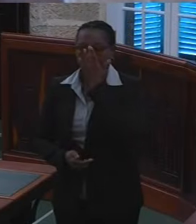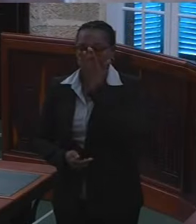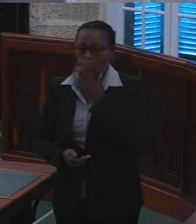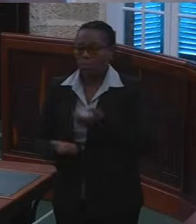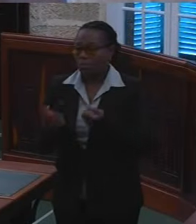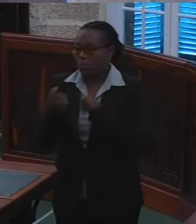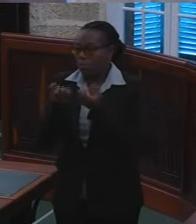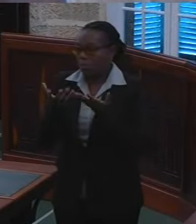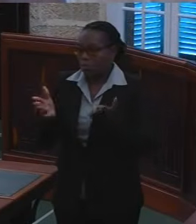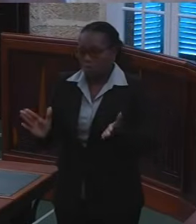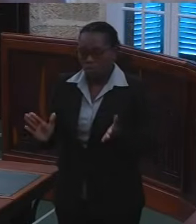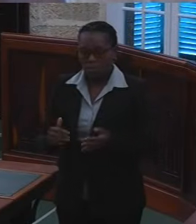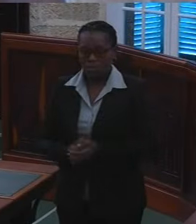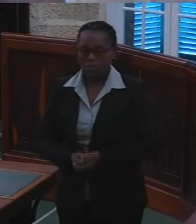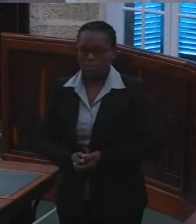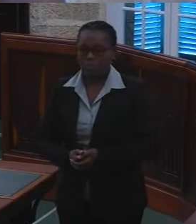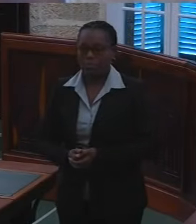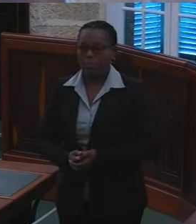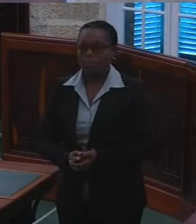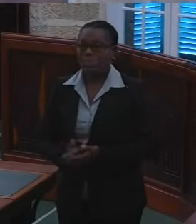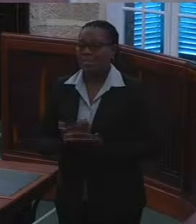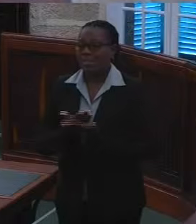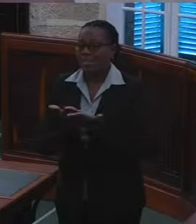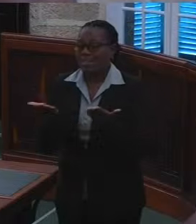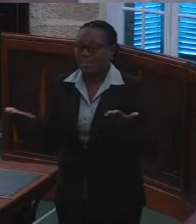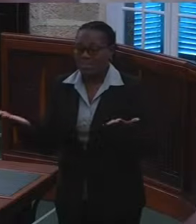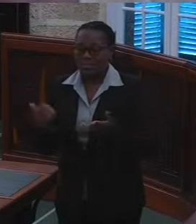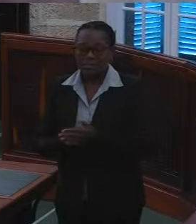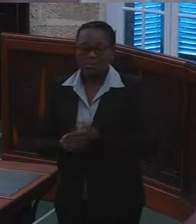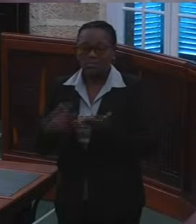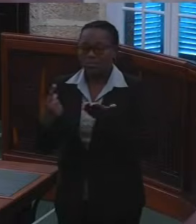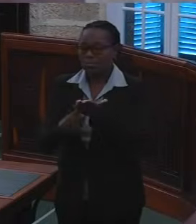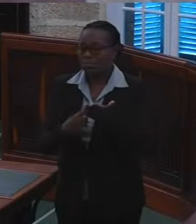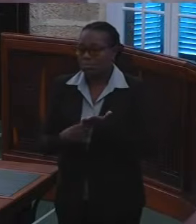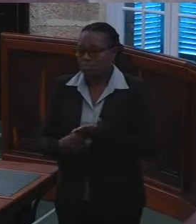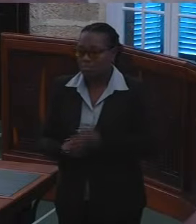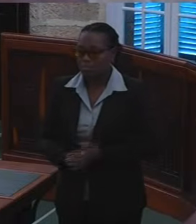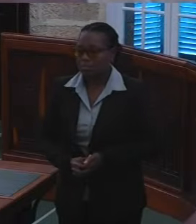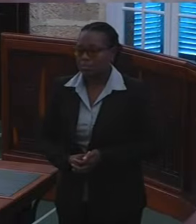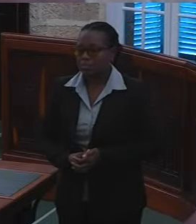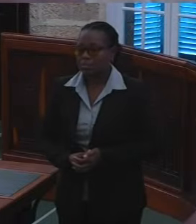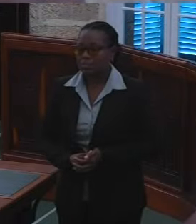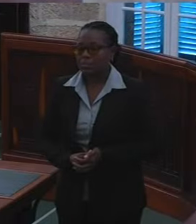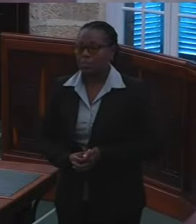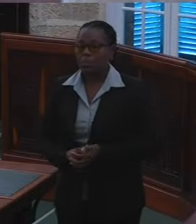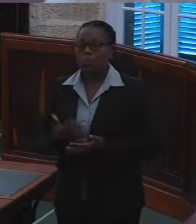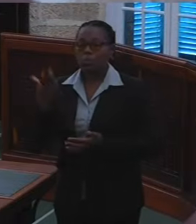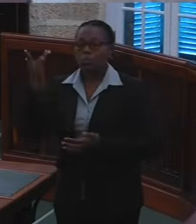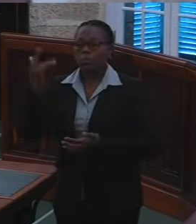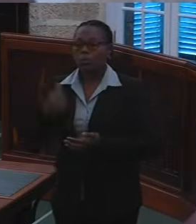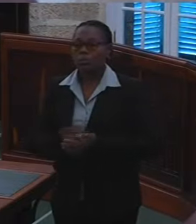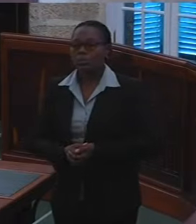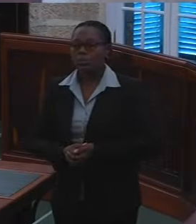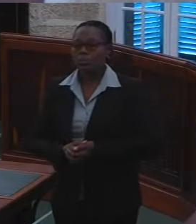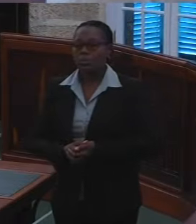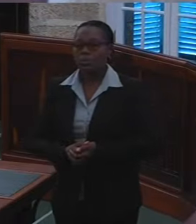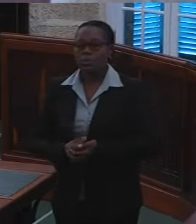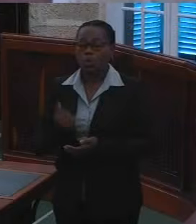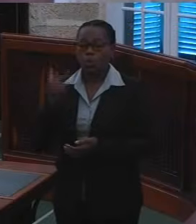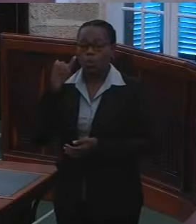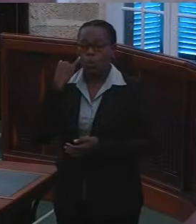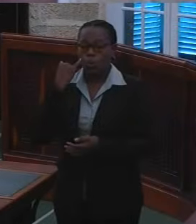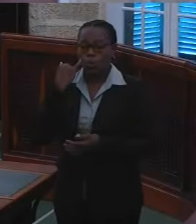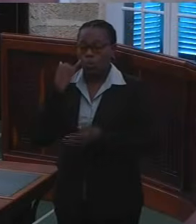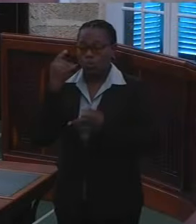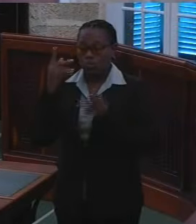is immune from the legislation and the penalty, and rightfully so. Because once the person is under our